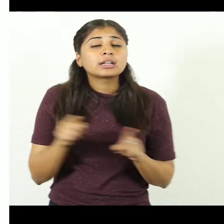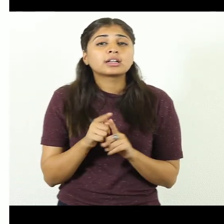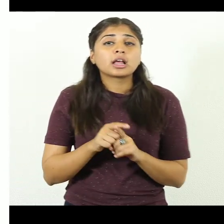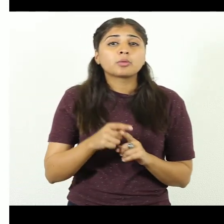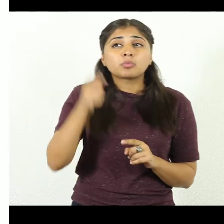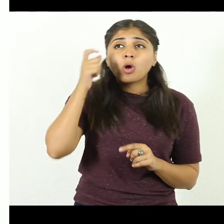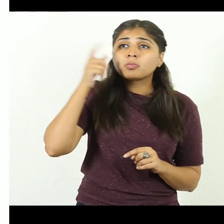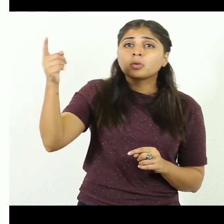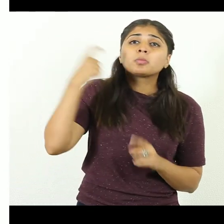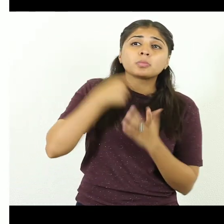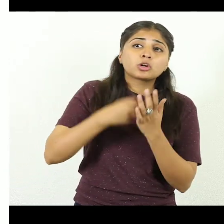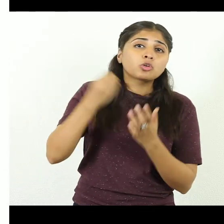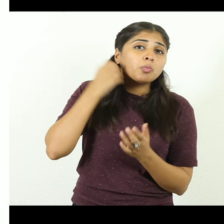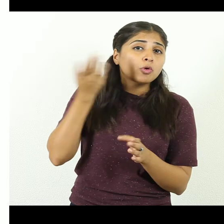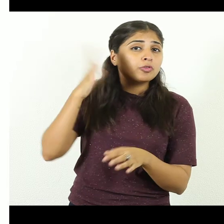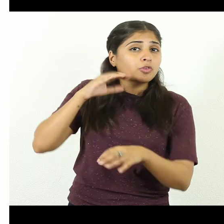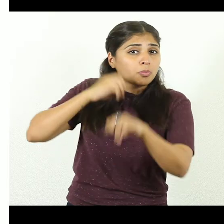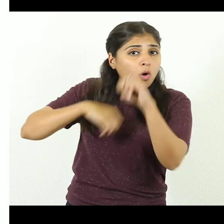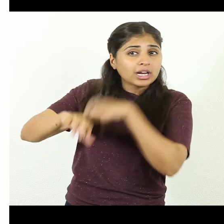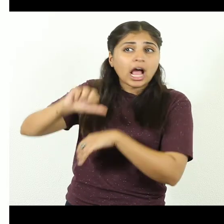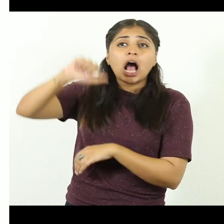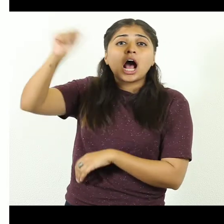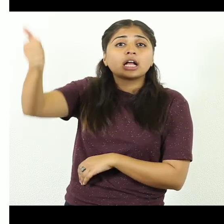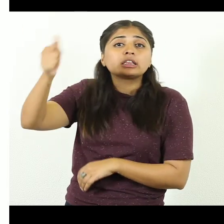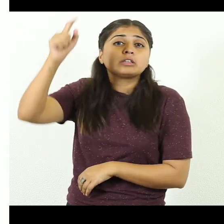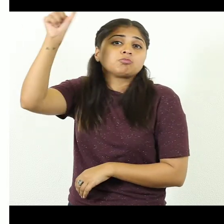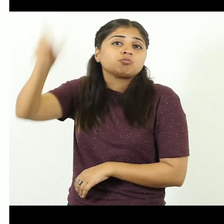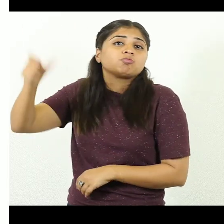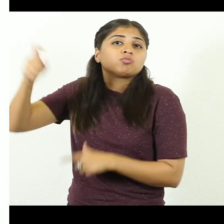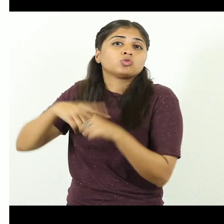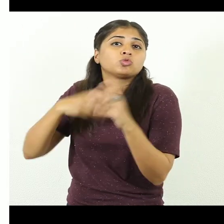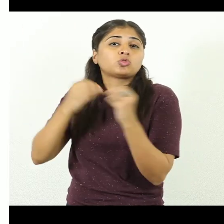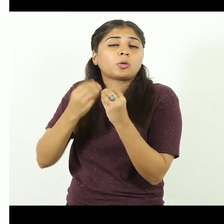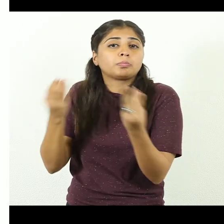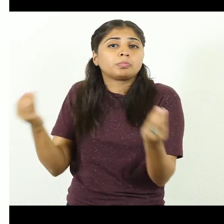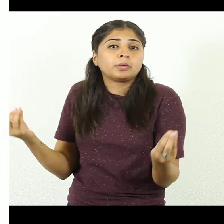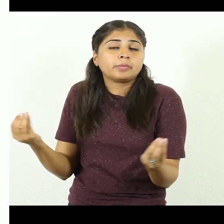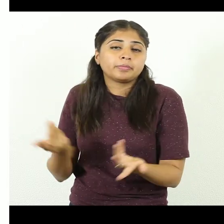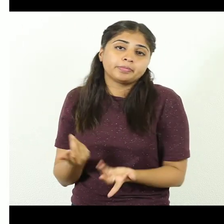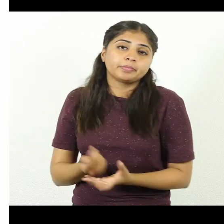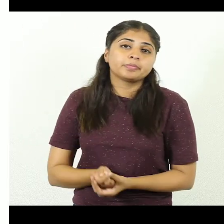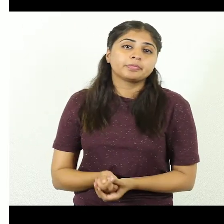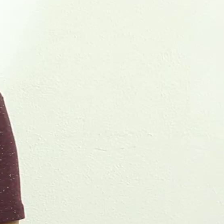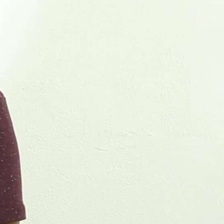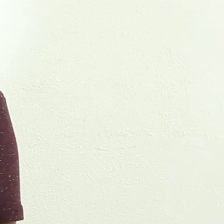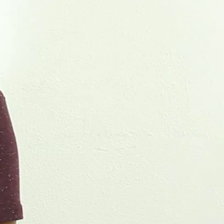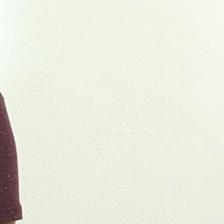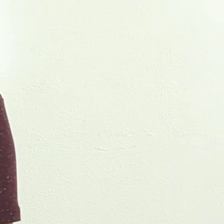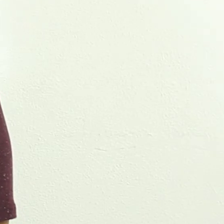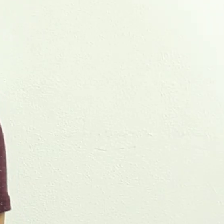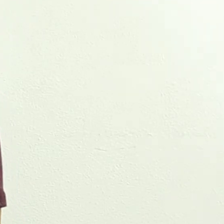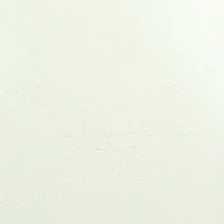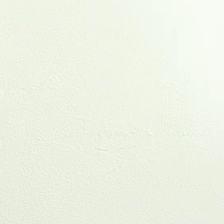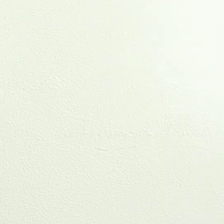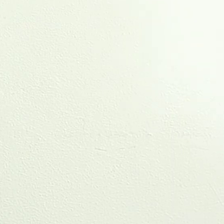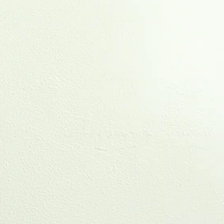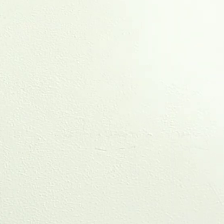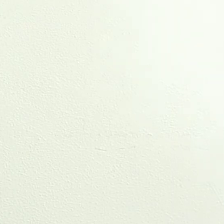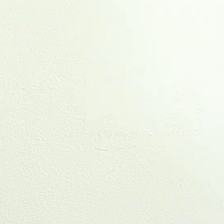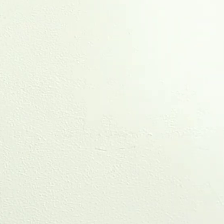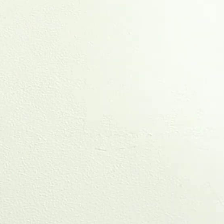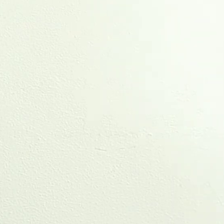create, update, and resolve reported customers' issues or even issues reported by that organization's other